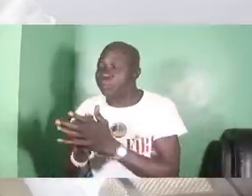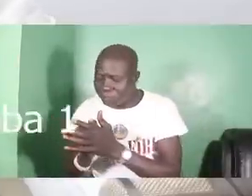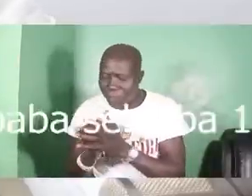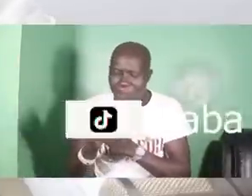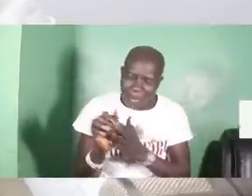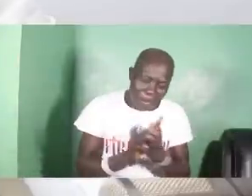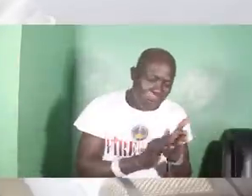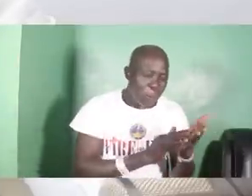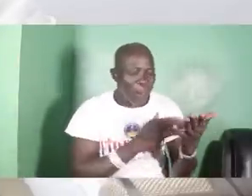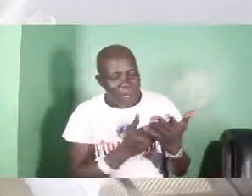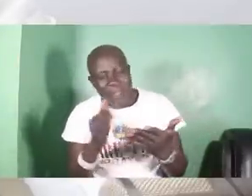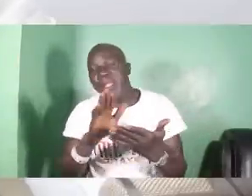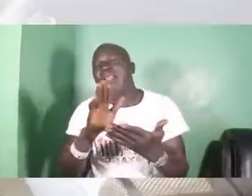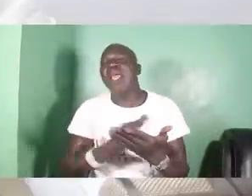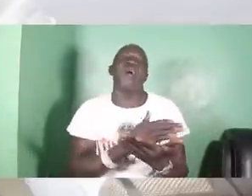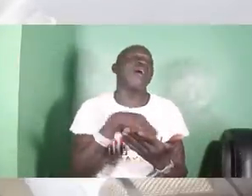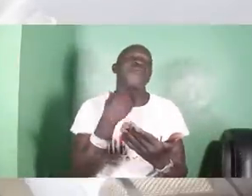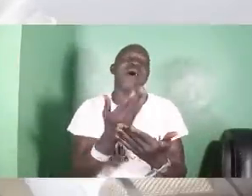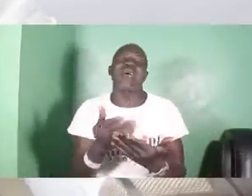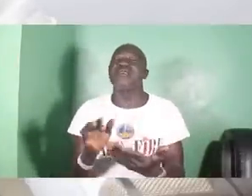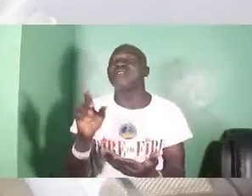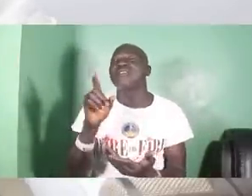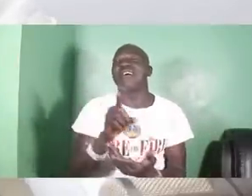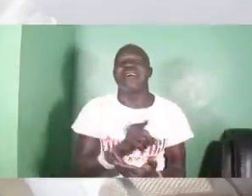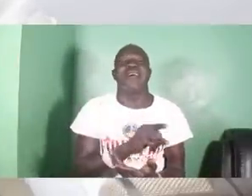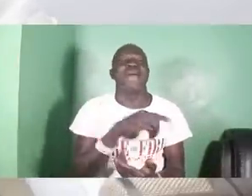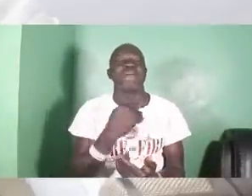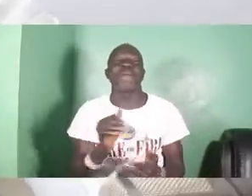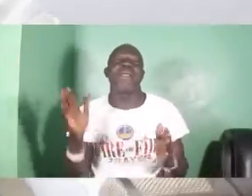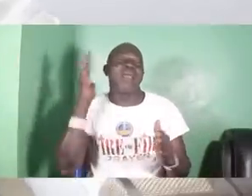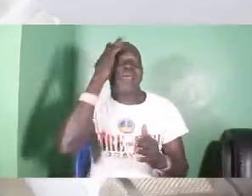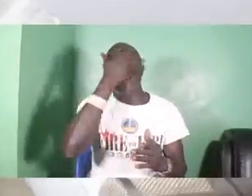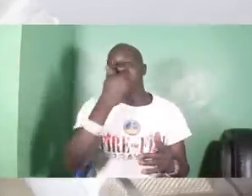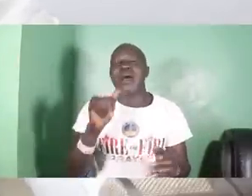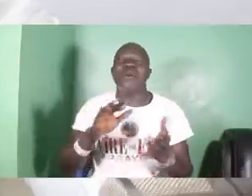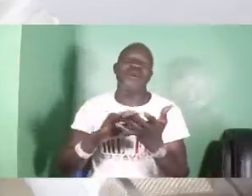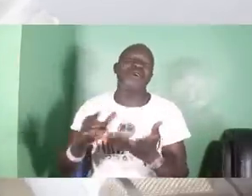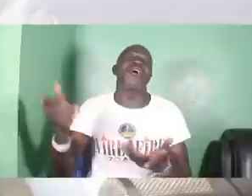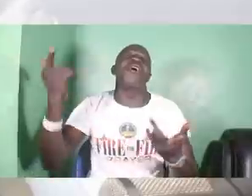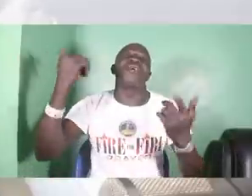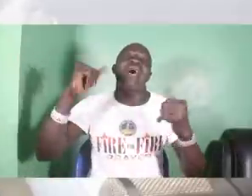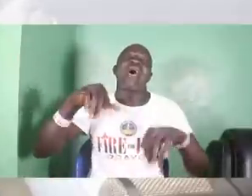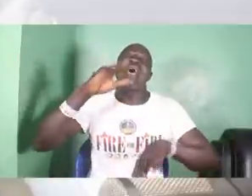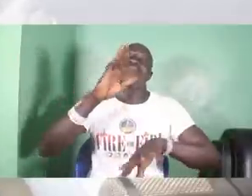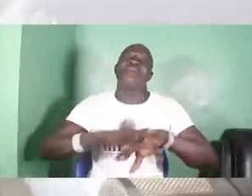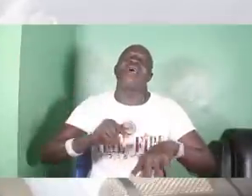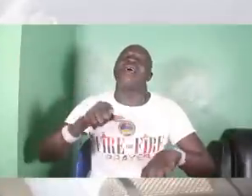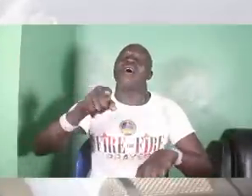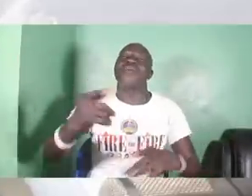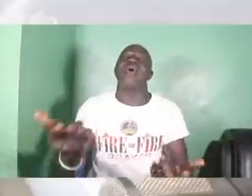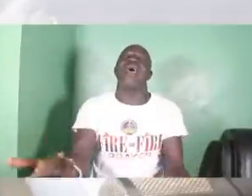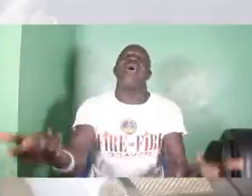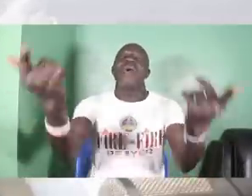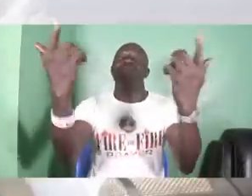saying, I just in bed, in the other button, and while go there,